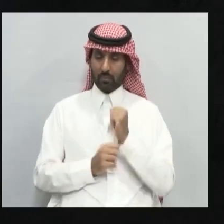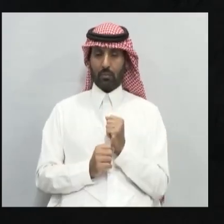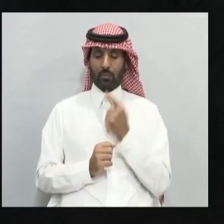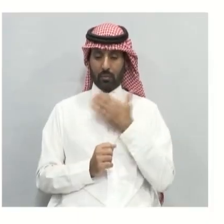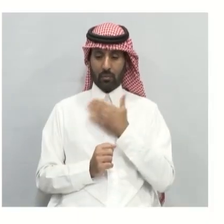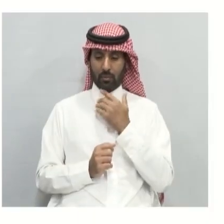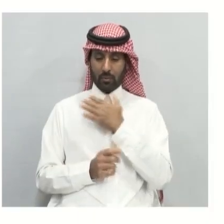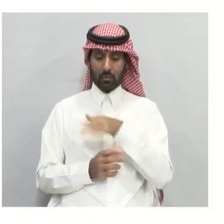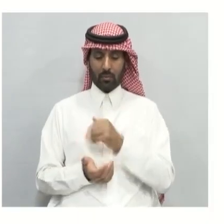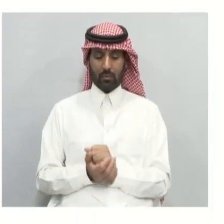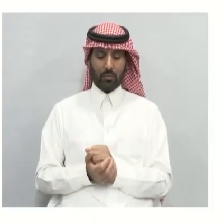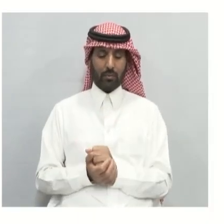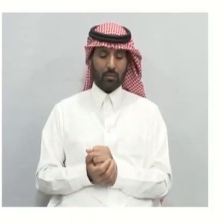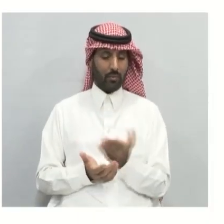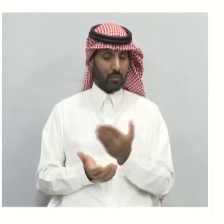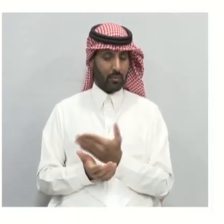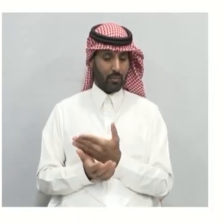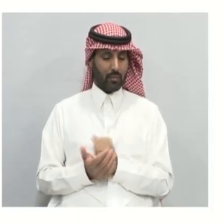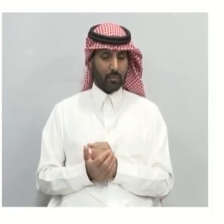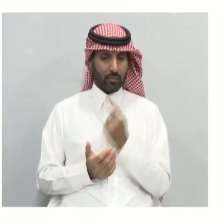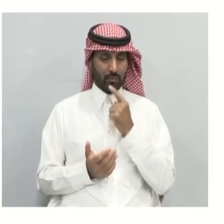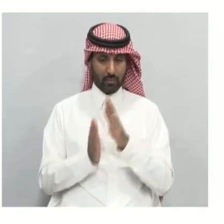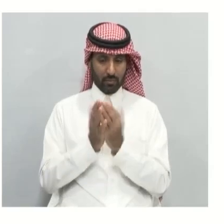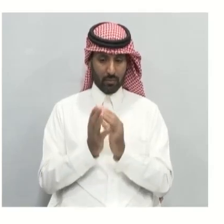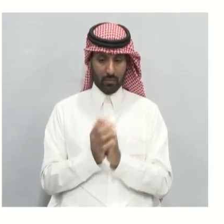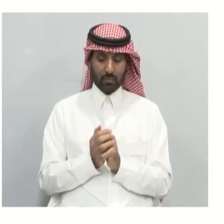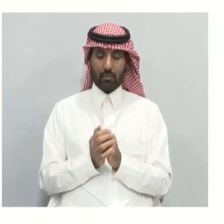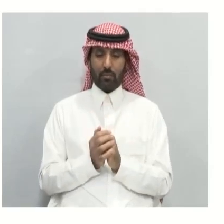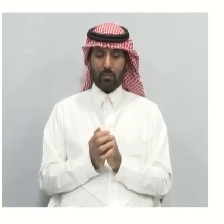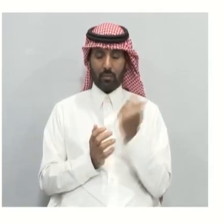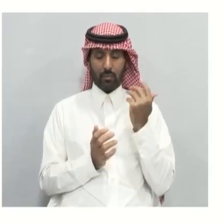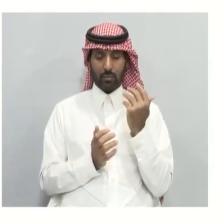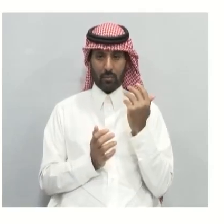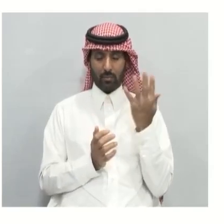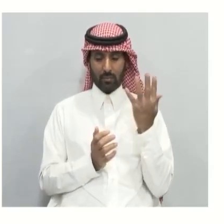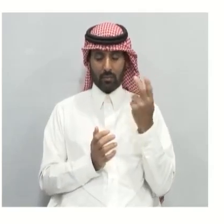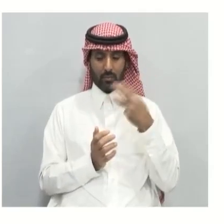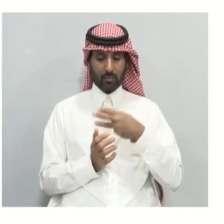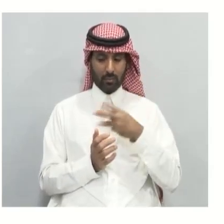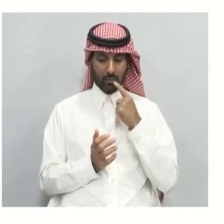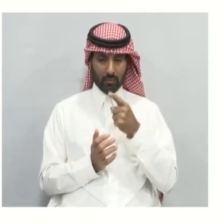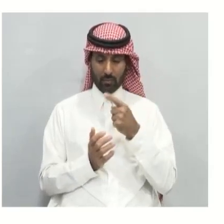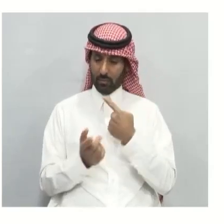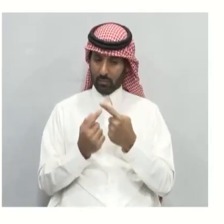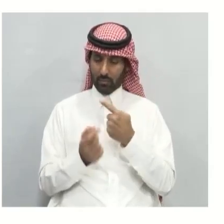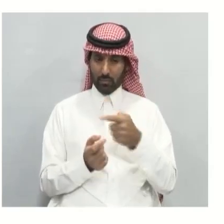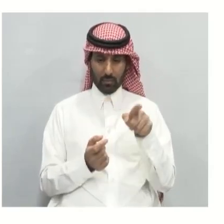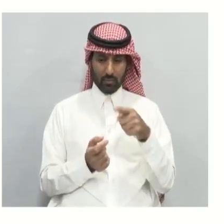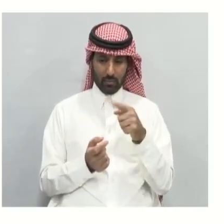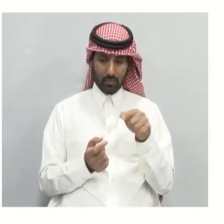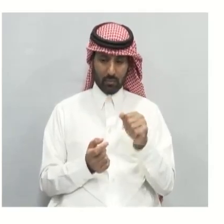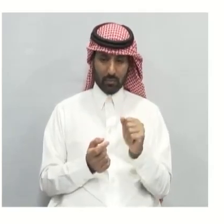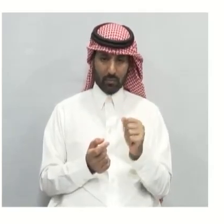mother. Okay. Now in your books, page 34, the comprehension, you will answer with true or